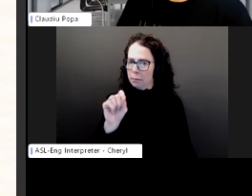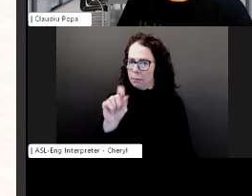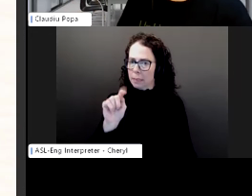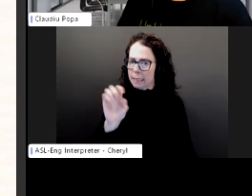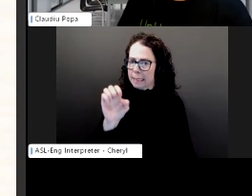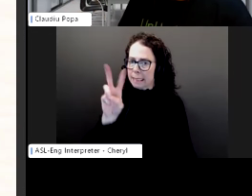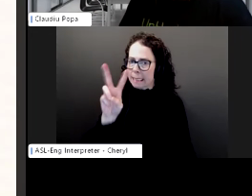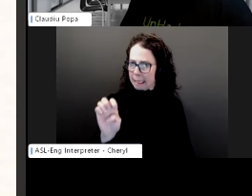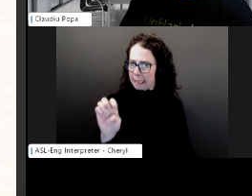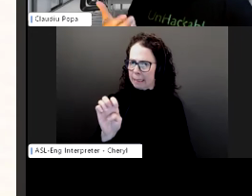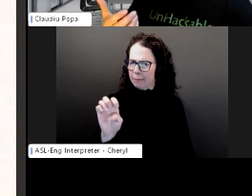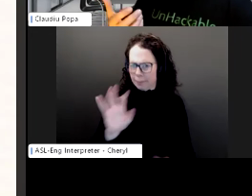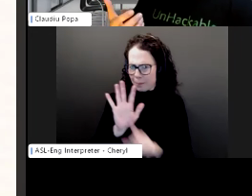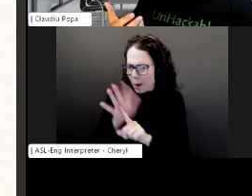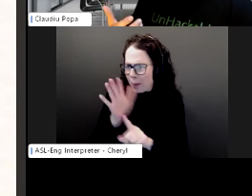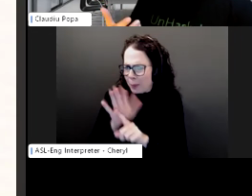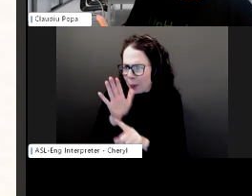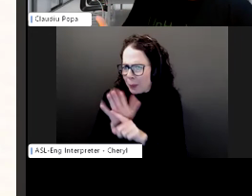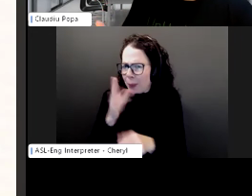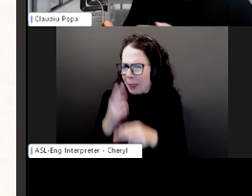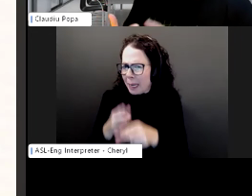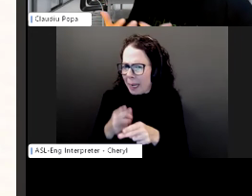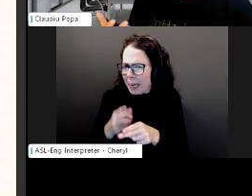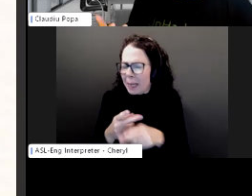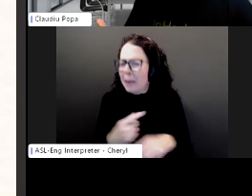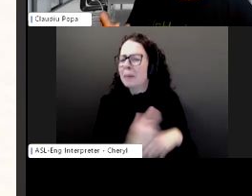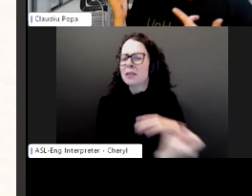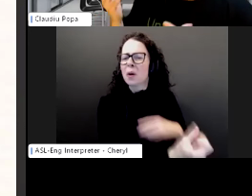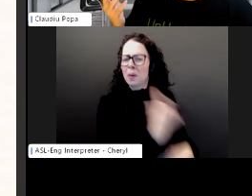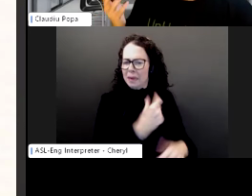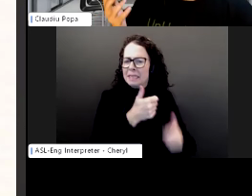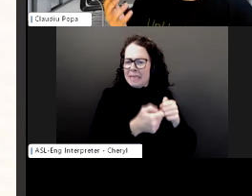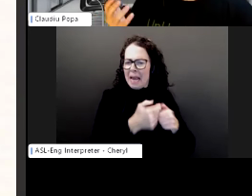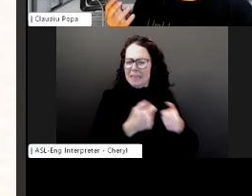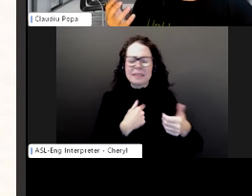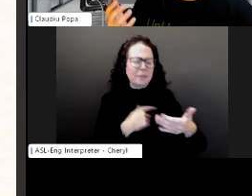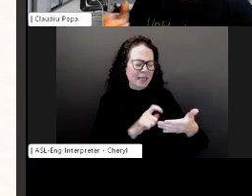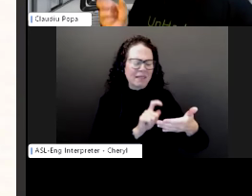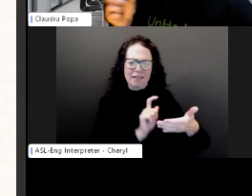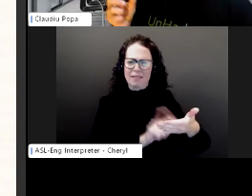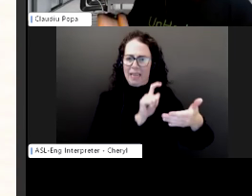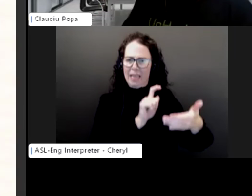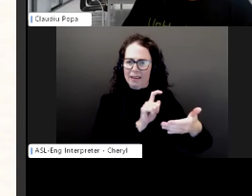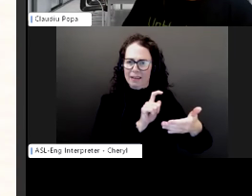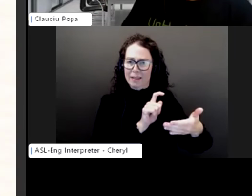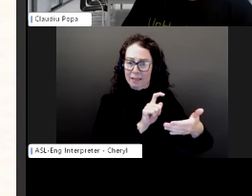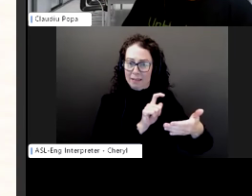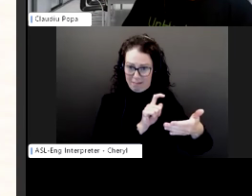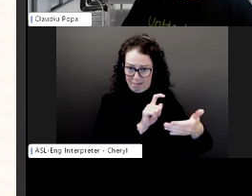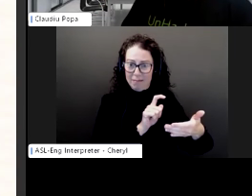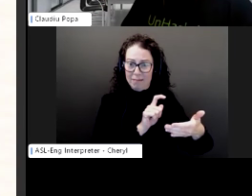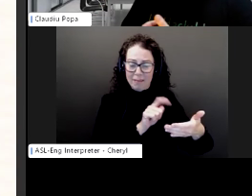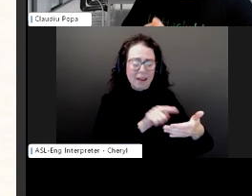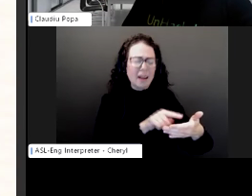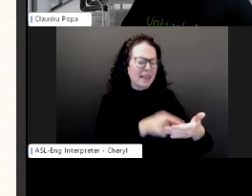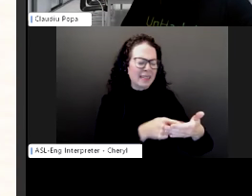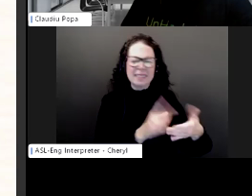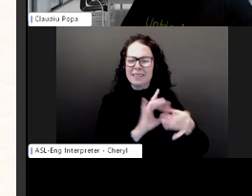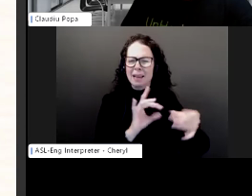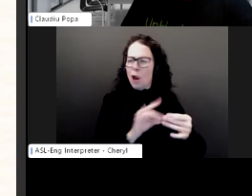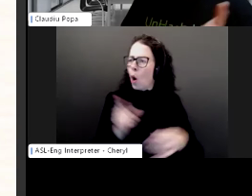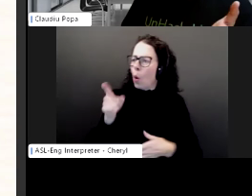named Steve. So I just routinely clicked on it. I can't remember what it was about. It was just a quick message that said, what do you think of